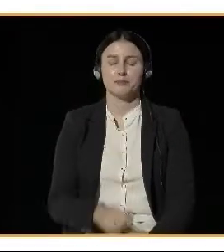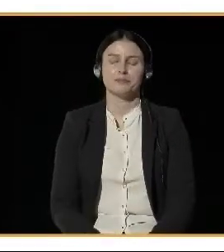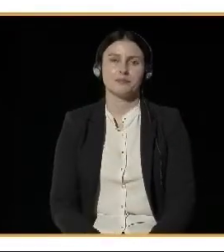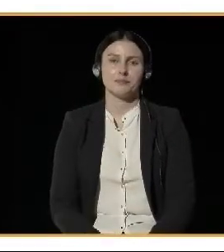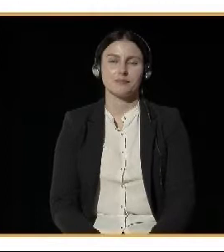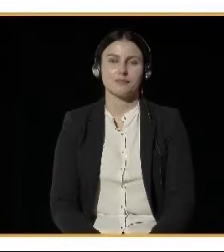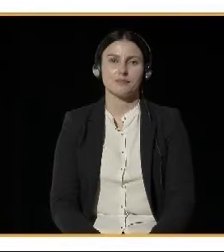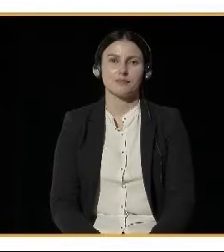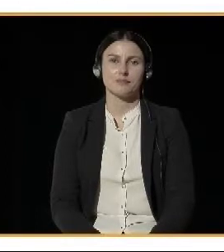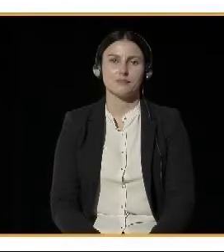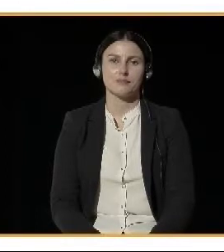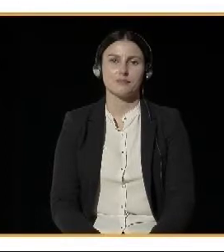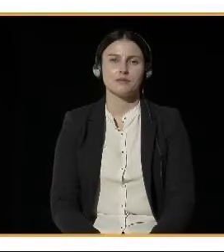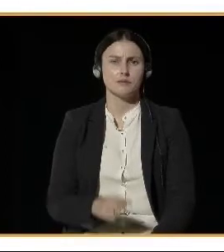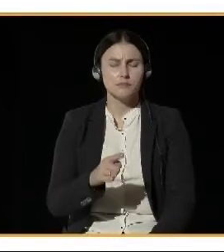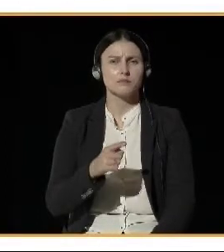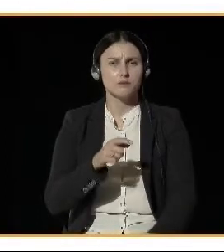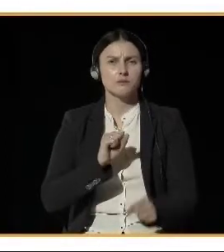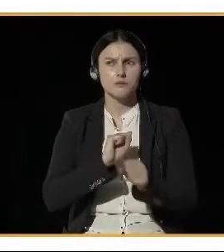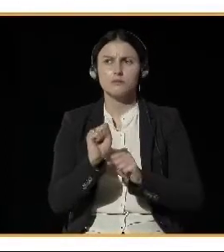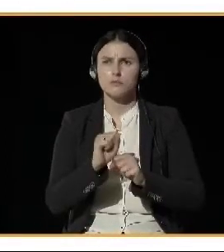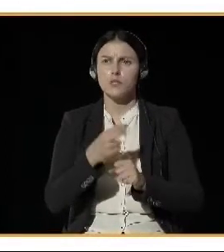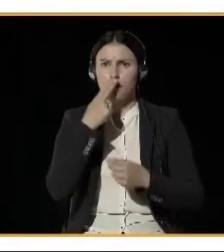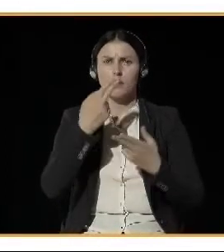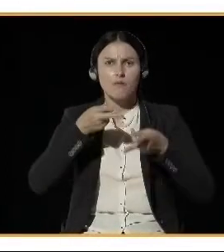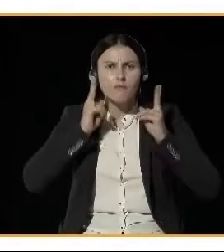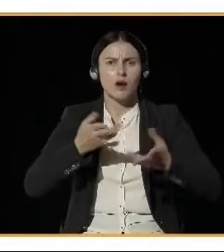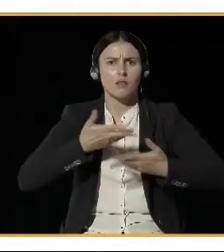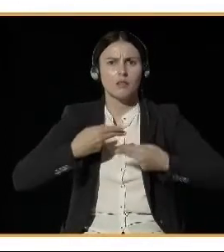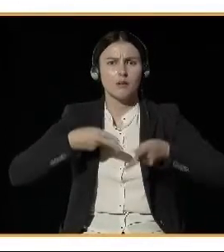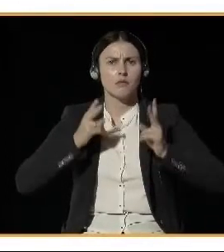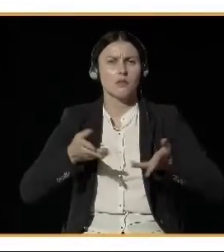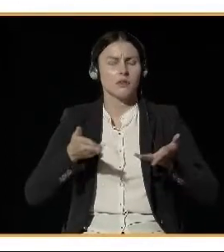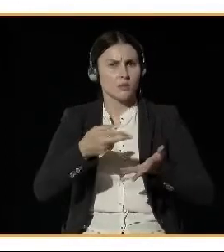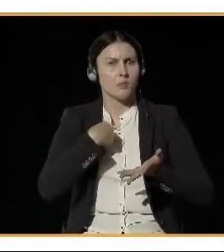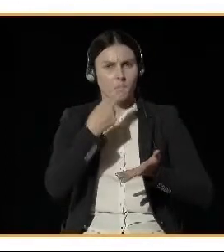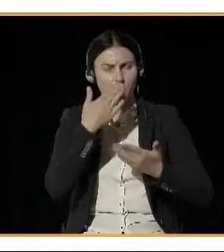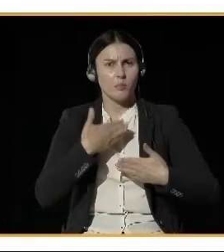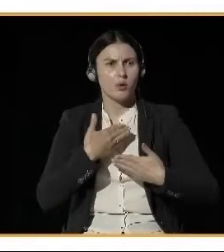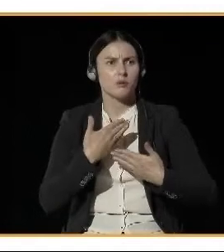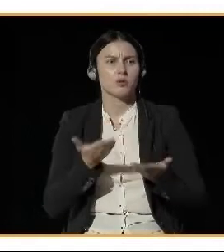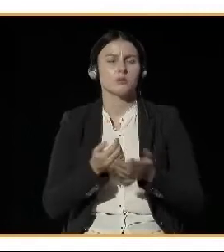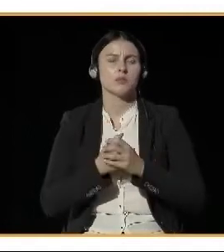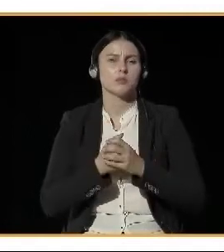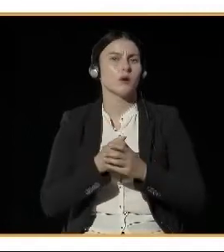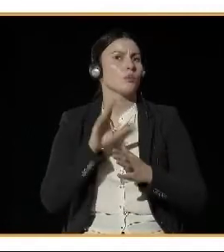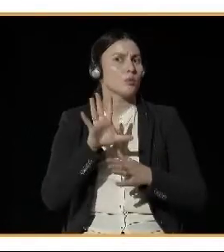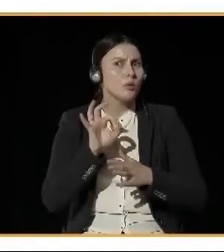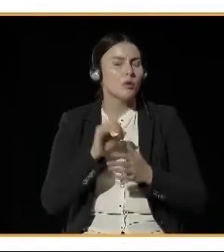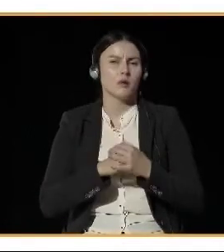data. The labor force participated rate among older people